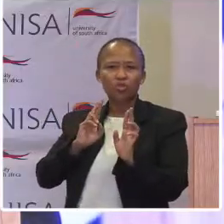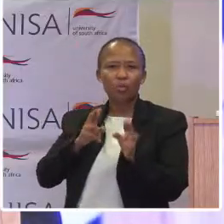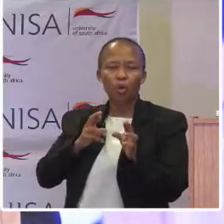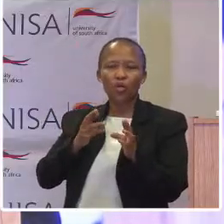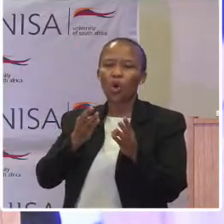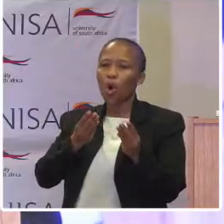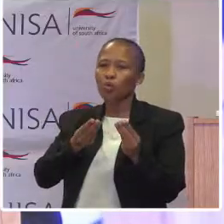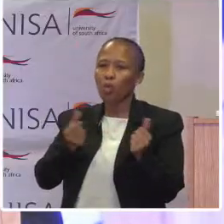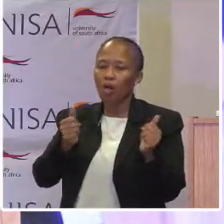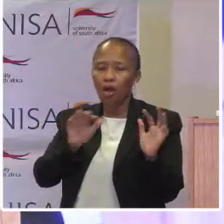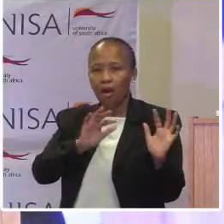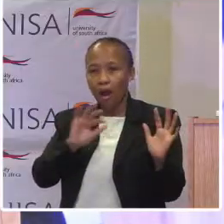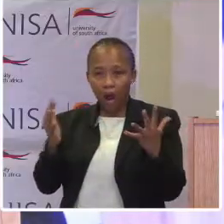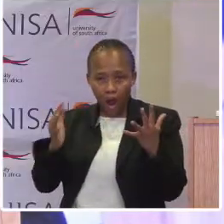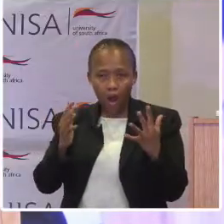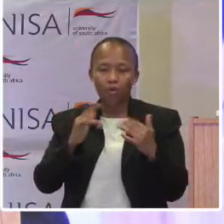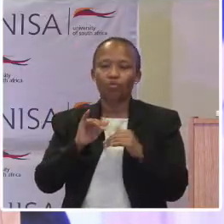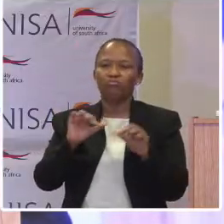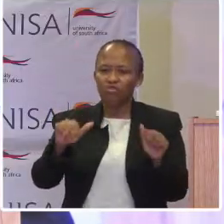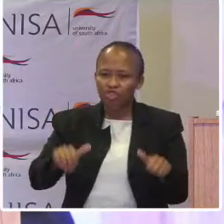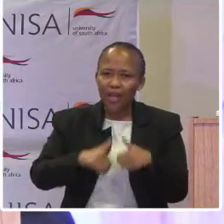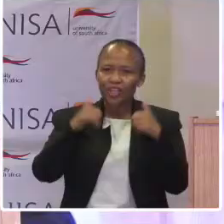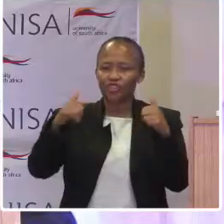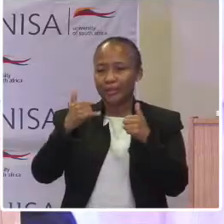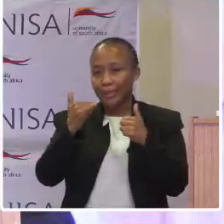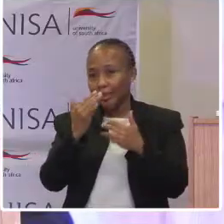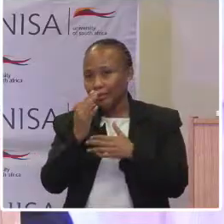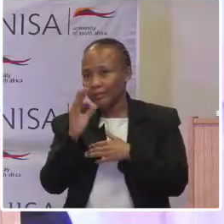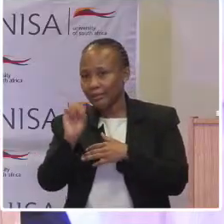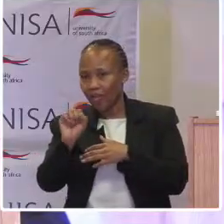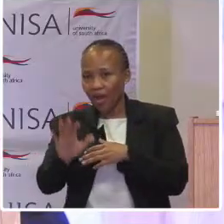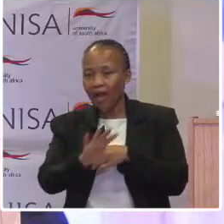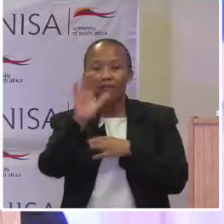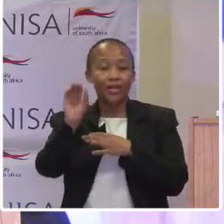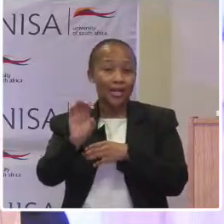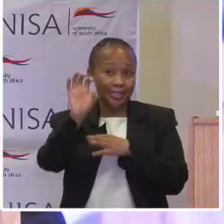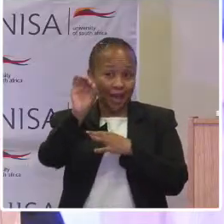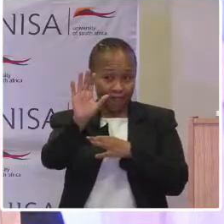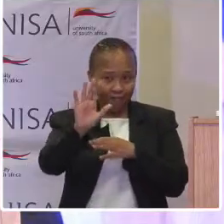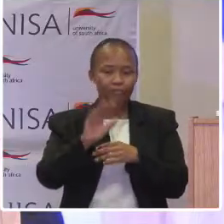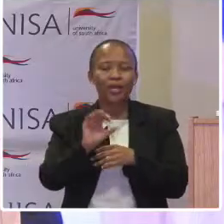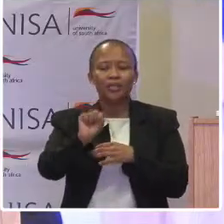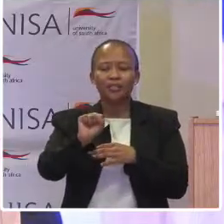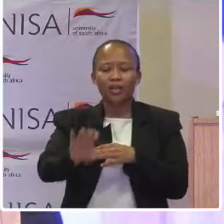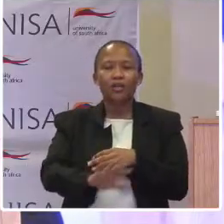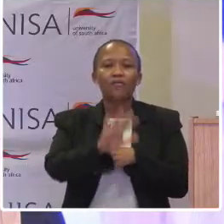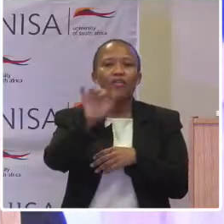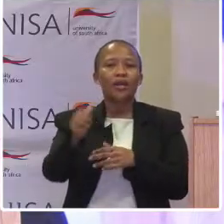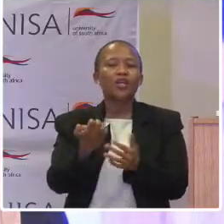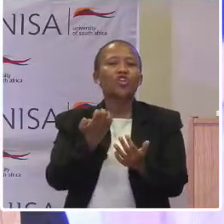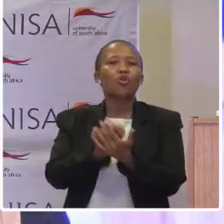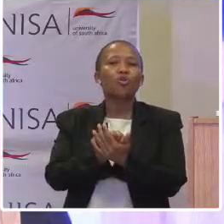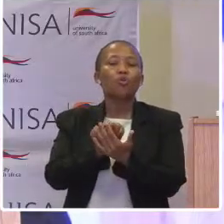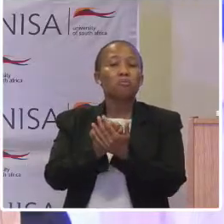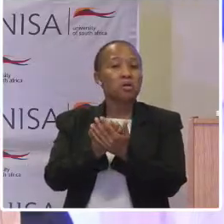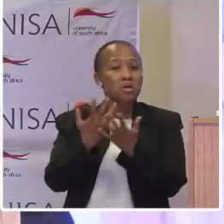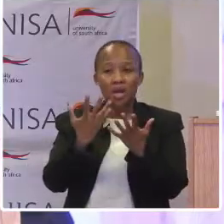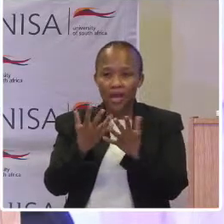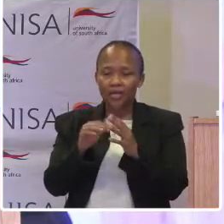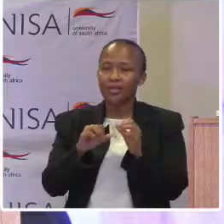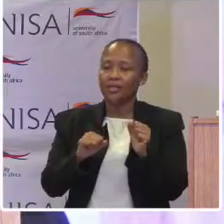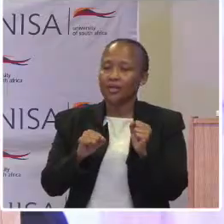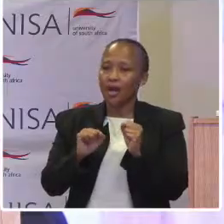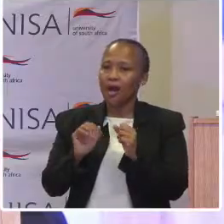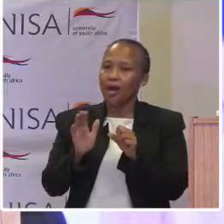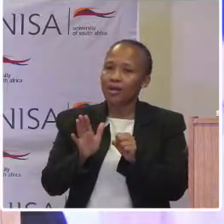the manifold challenges facing South Africa. South African Economic Reconstruction and Recovery Plan